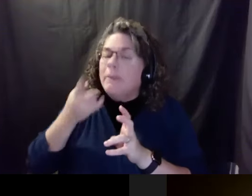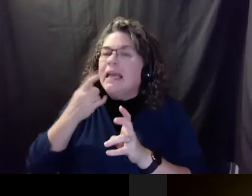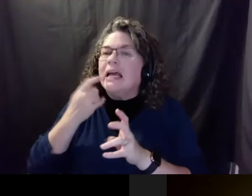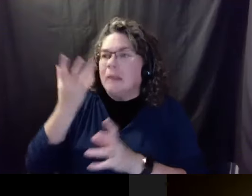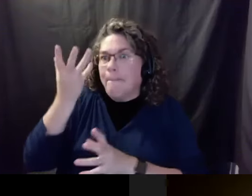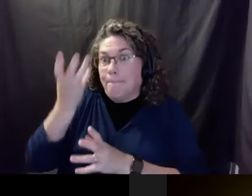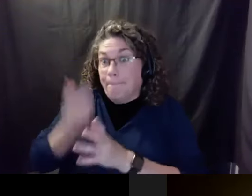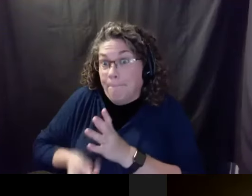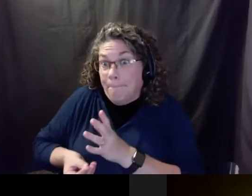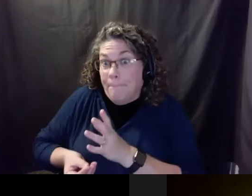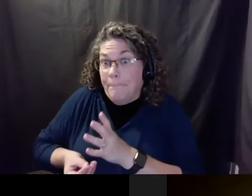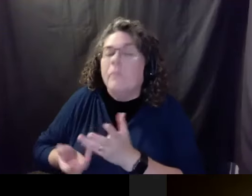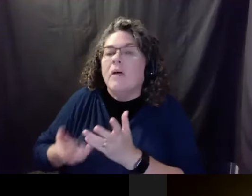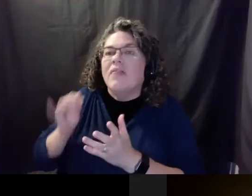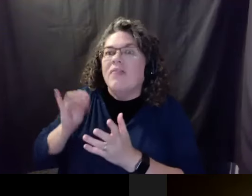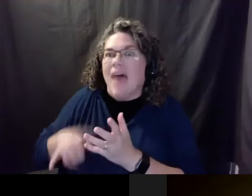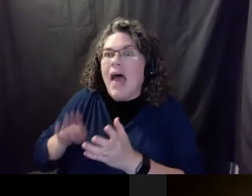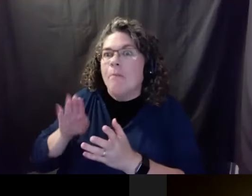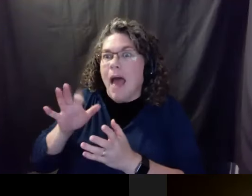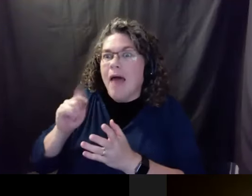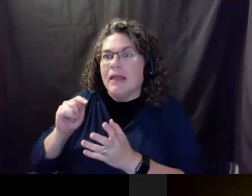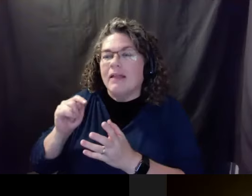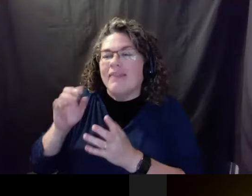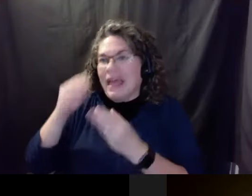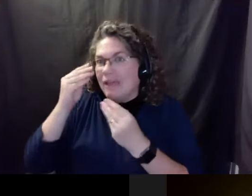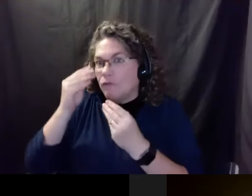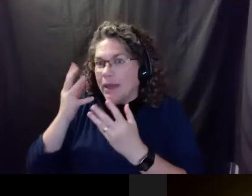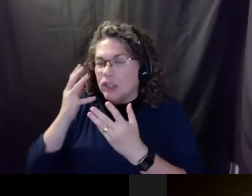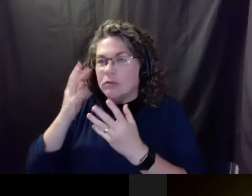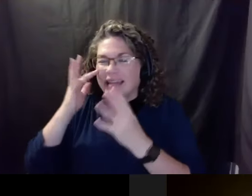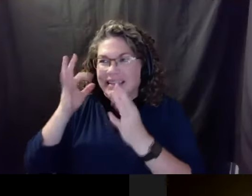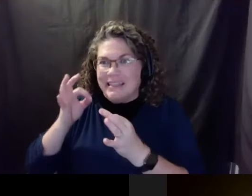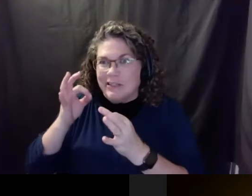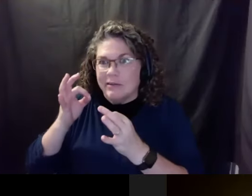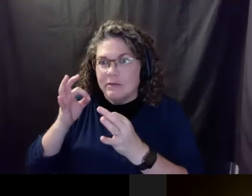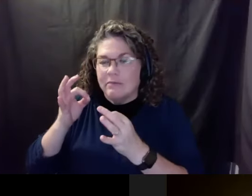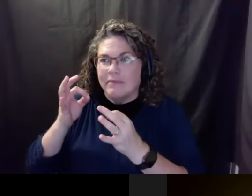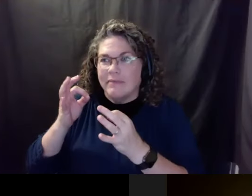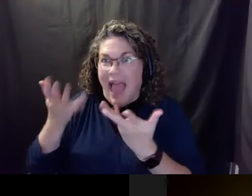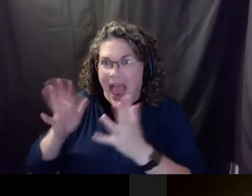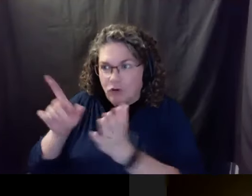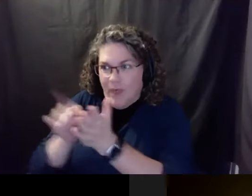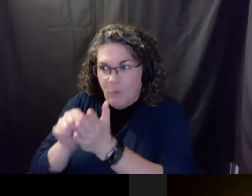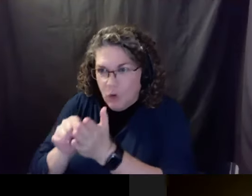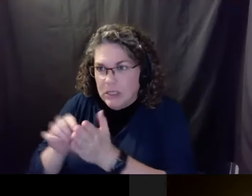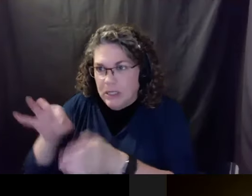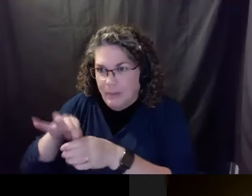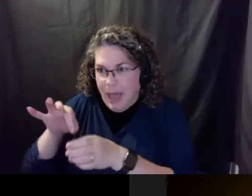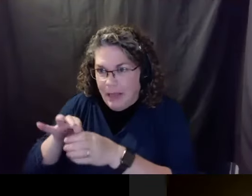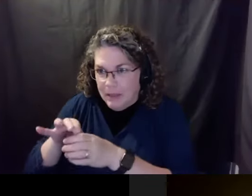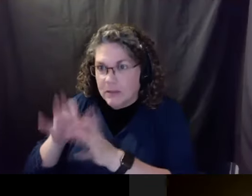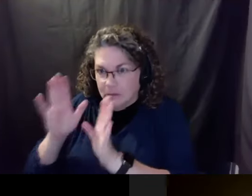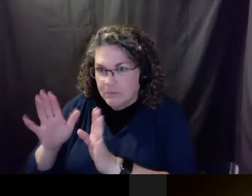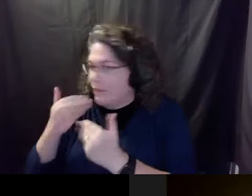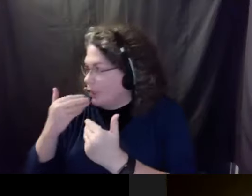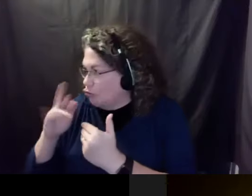ballots were printed. Thank you for that information, Rita. So today we're only going to talk about